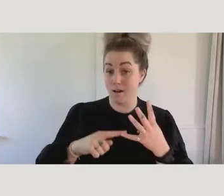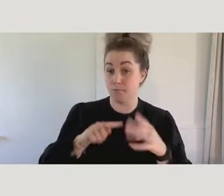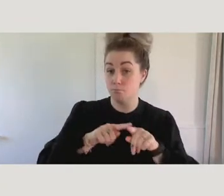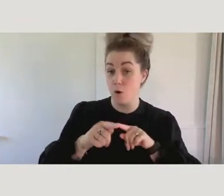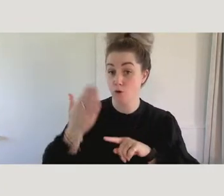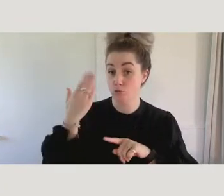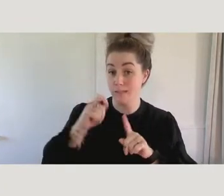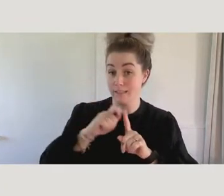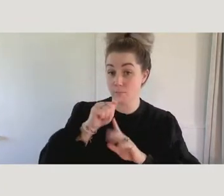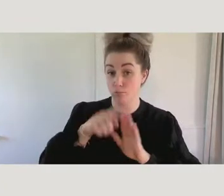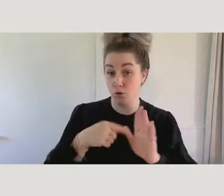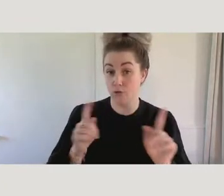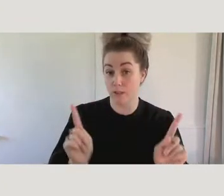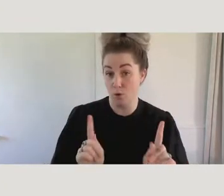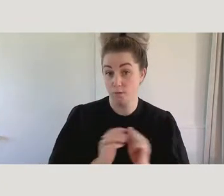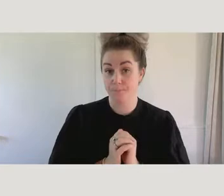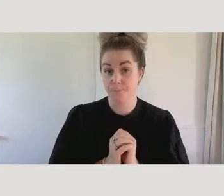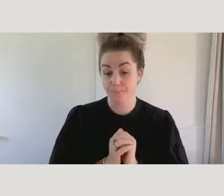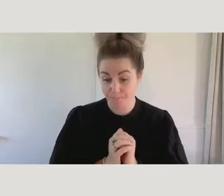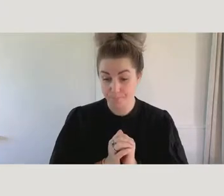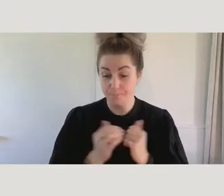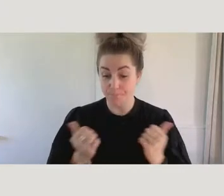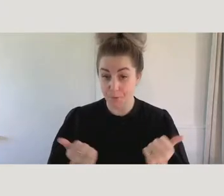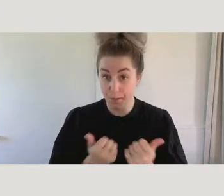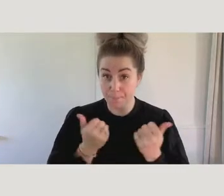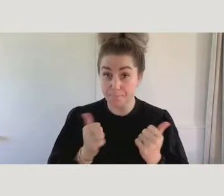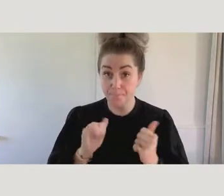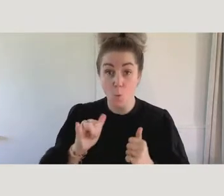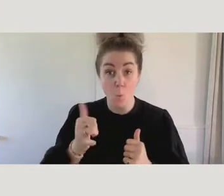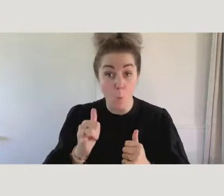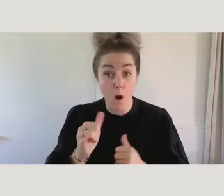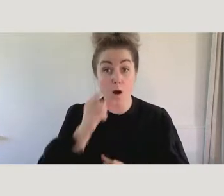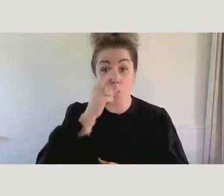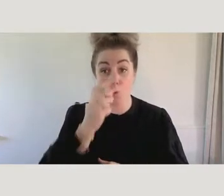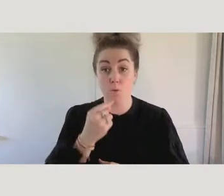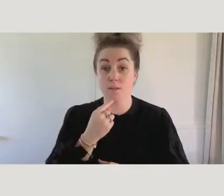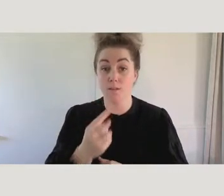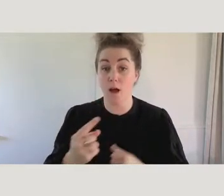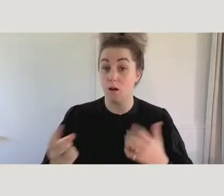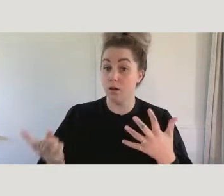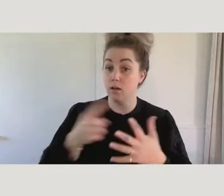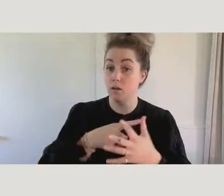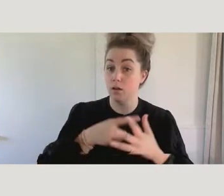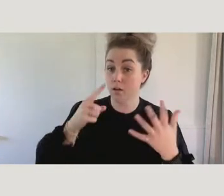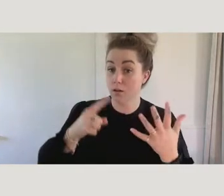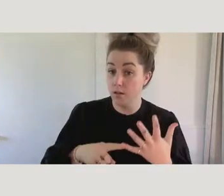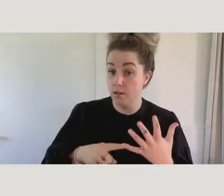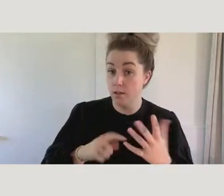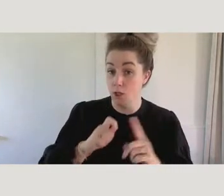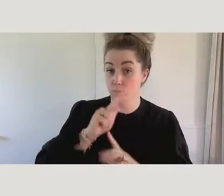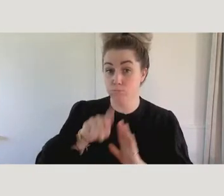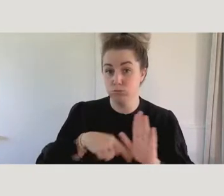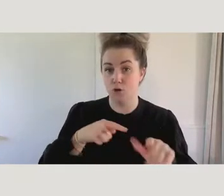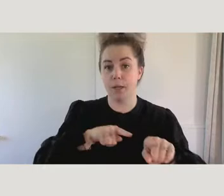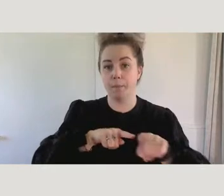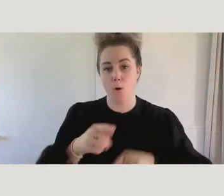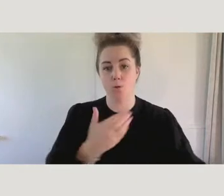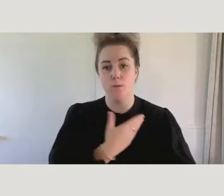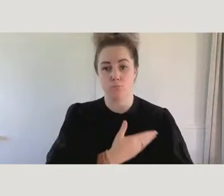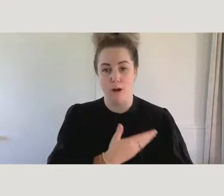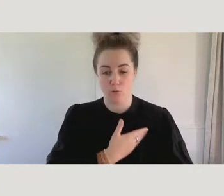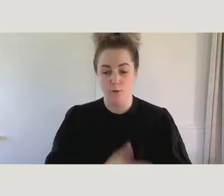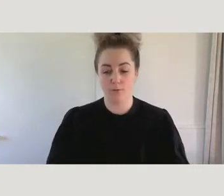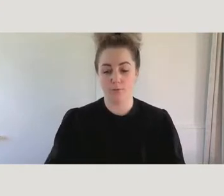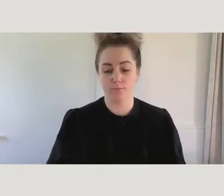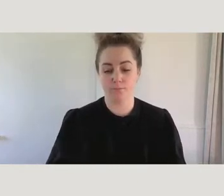project is okay or they might tell you what their what project they're most proud of